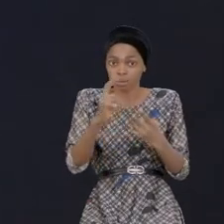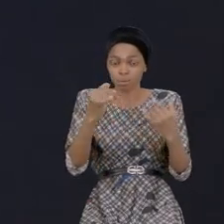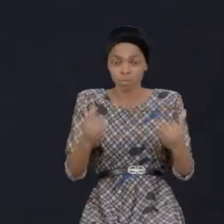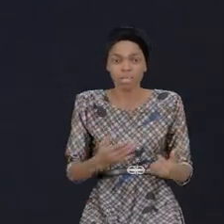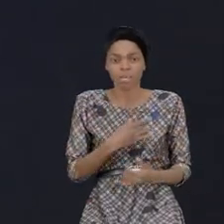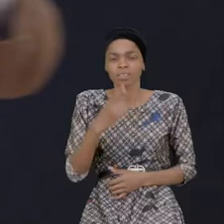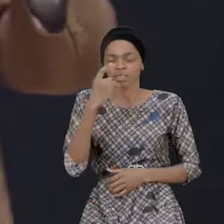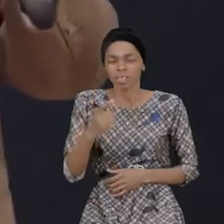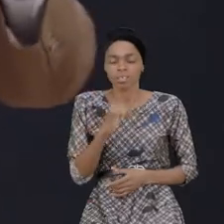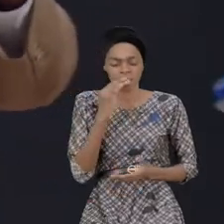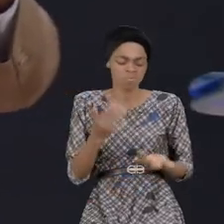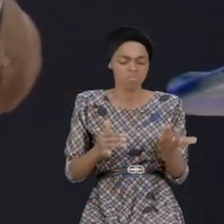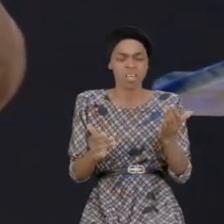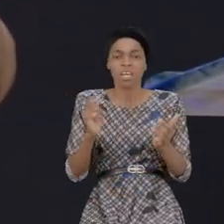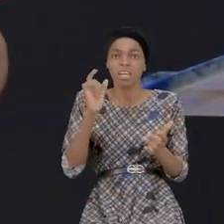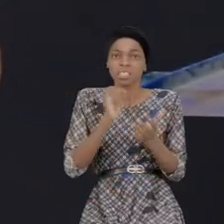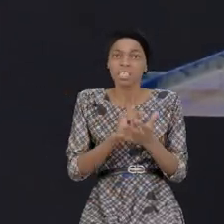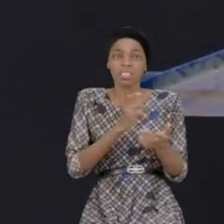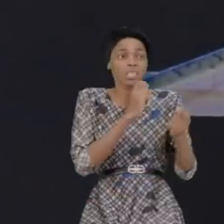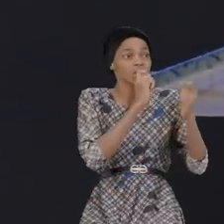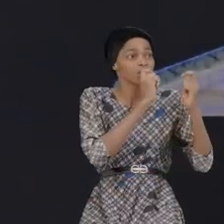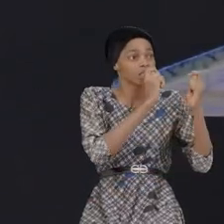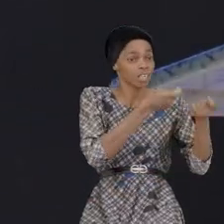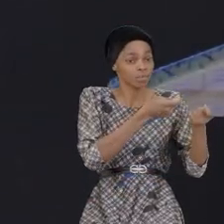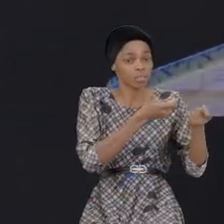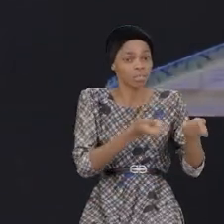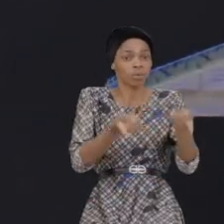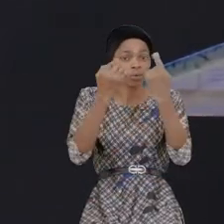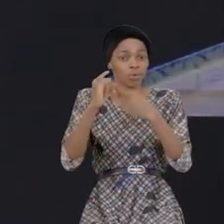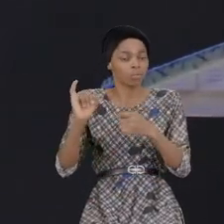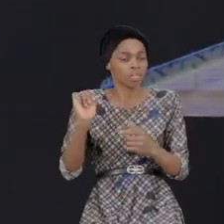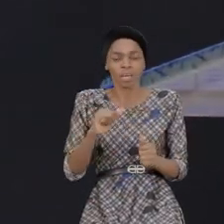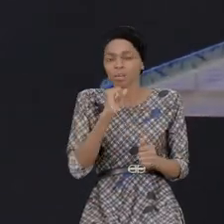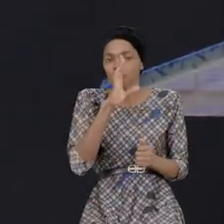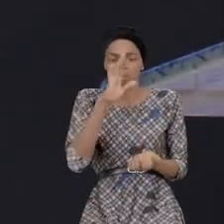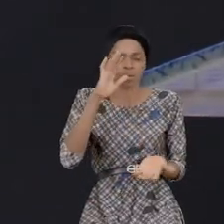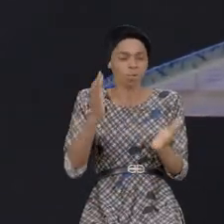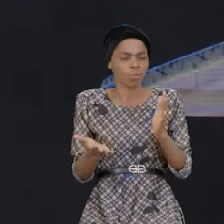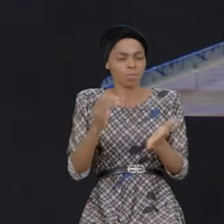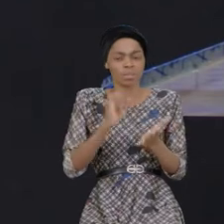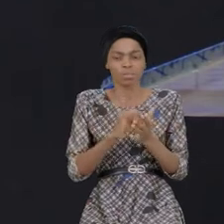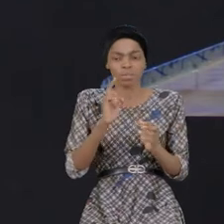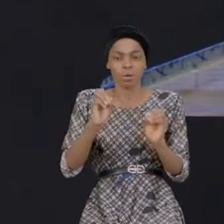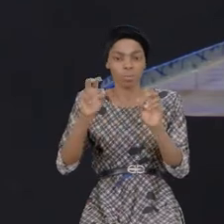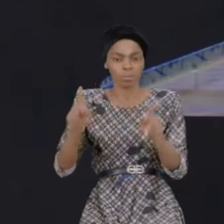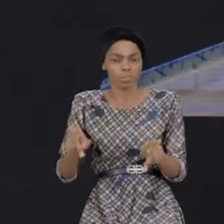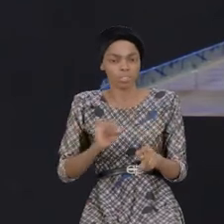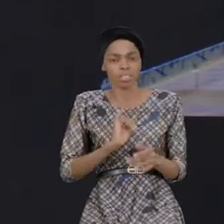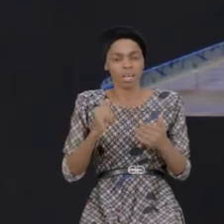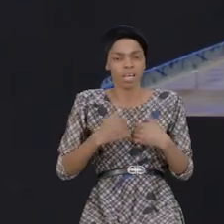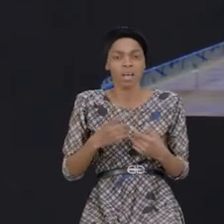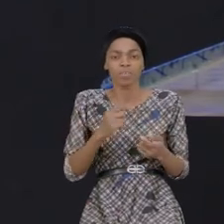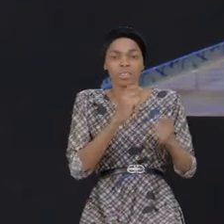be compared with the grace I have, the position I have, the privilege I have, the reward I'm going